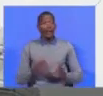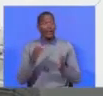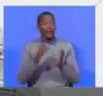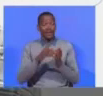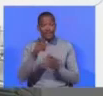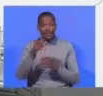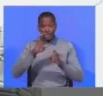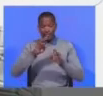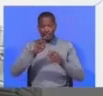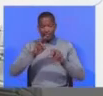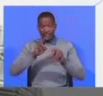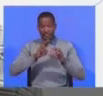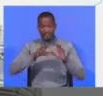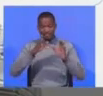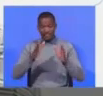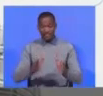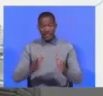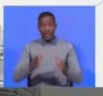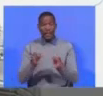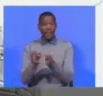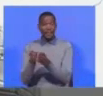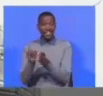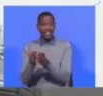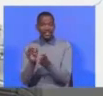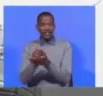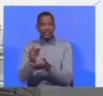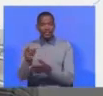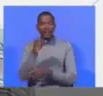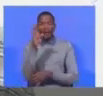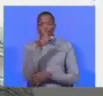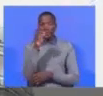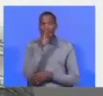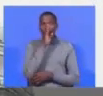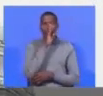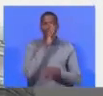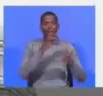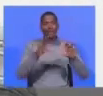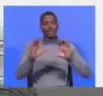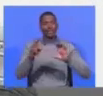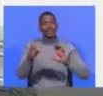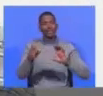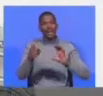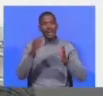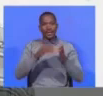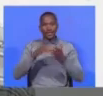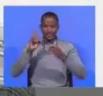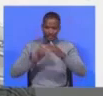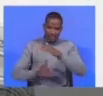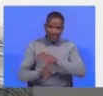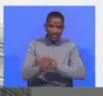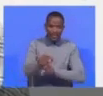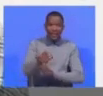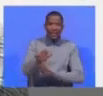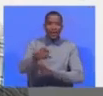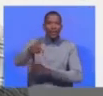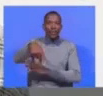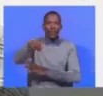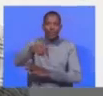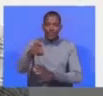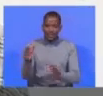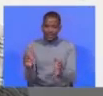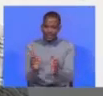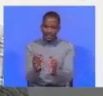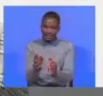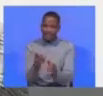council chairman councilor rona ka ile ntsha ne bile o dire mo kgotlaneng ya rona kgotlane ya rona e